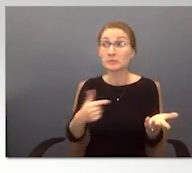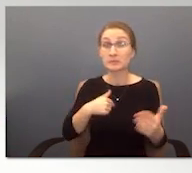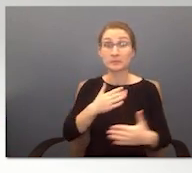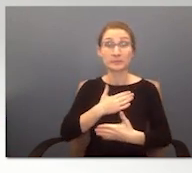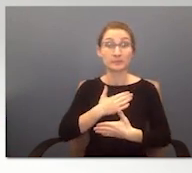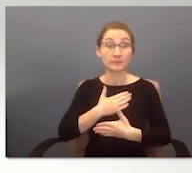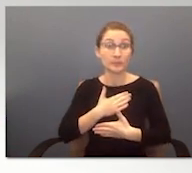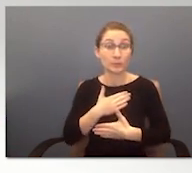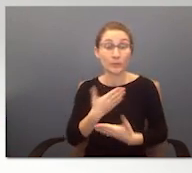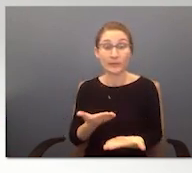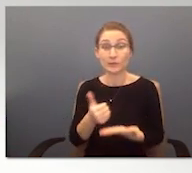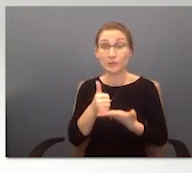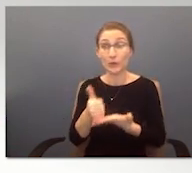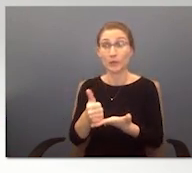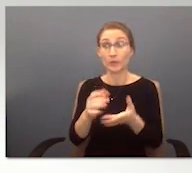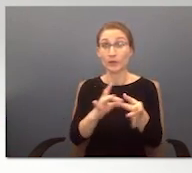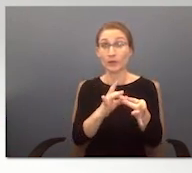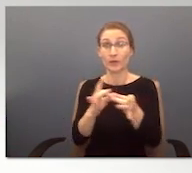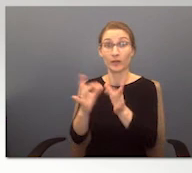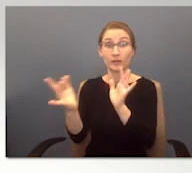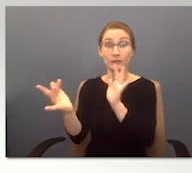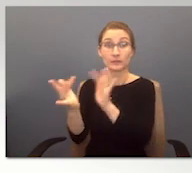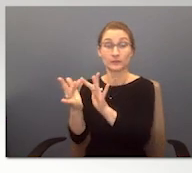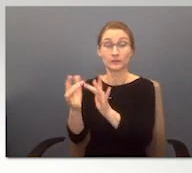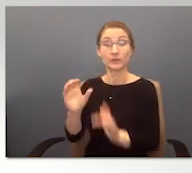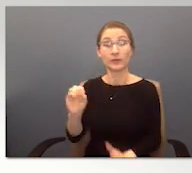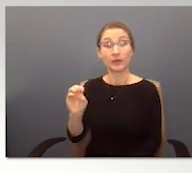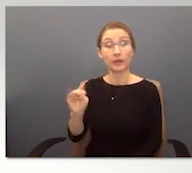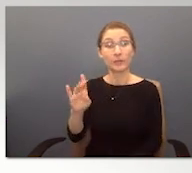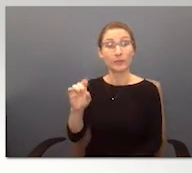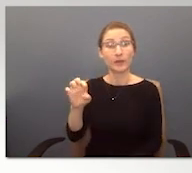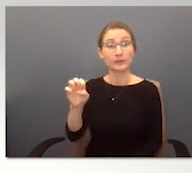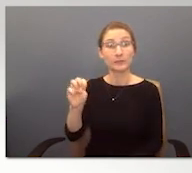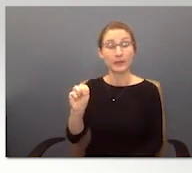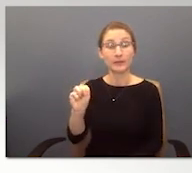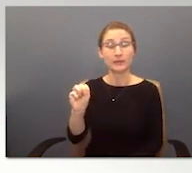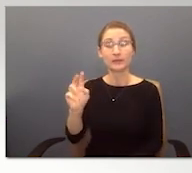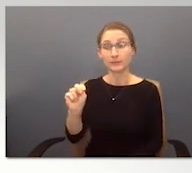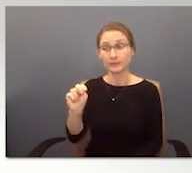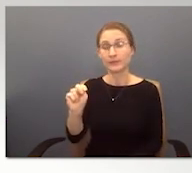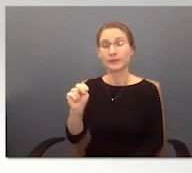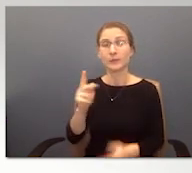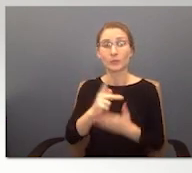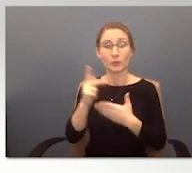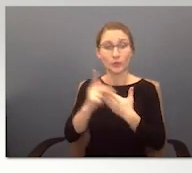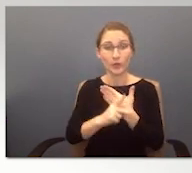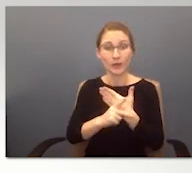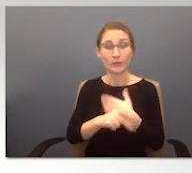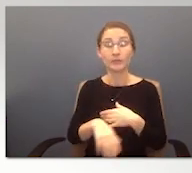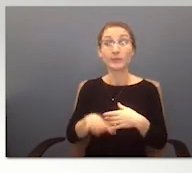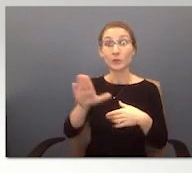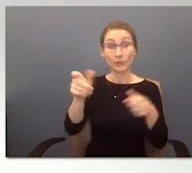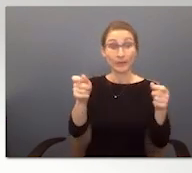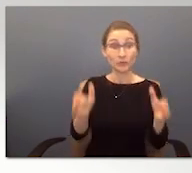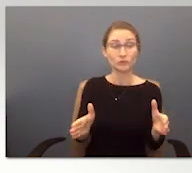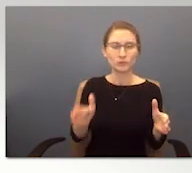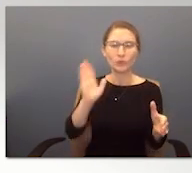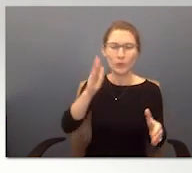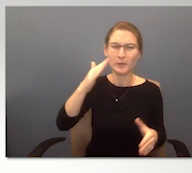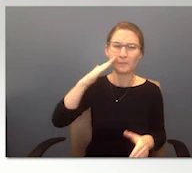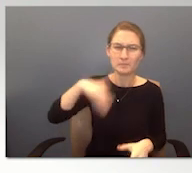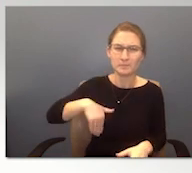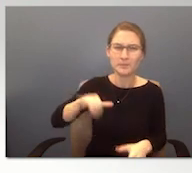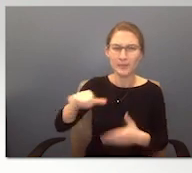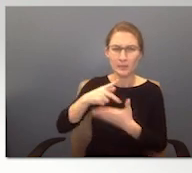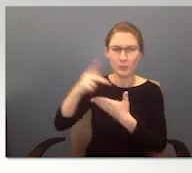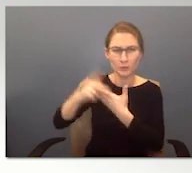you in touch with the ombudsman program. Your care manager will know about the program,